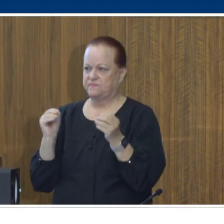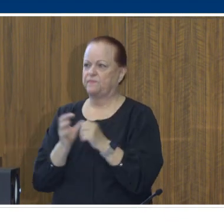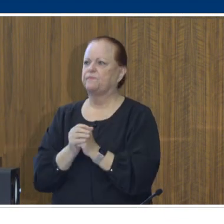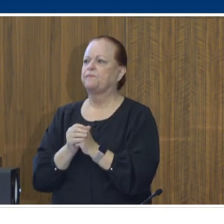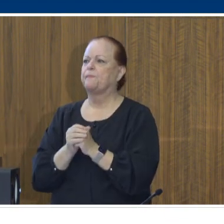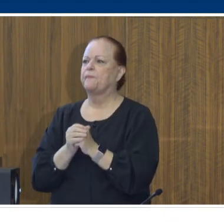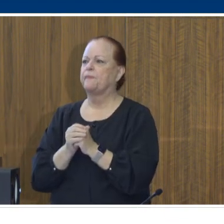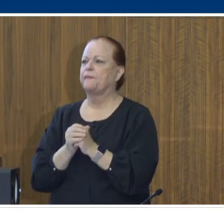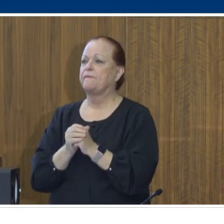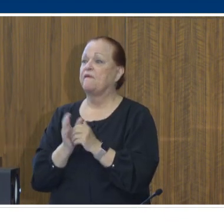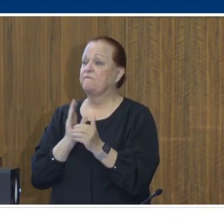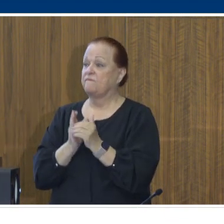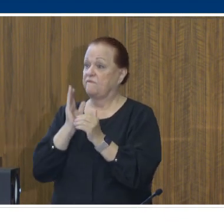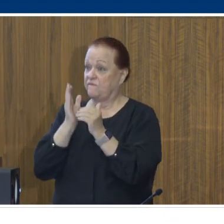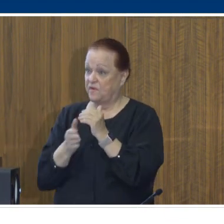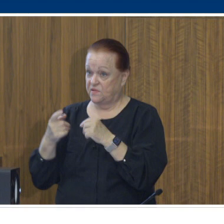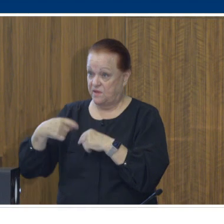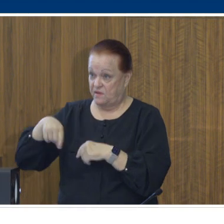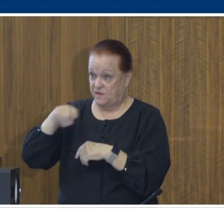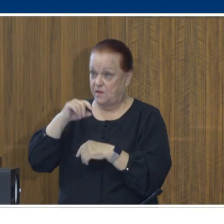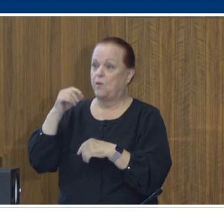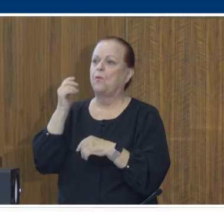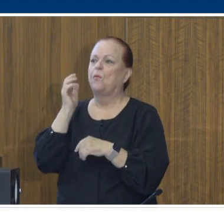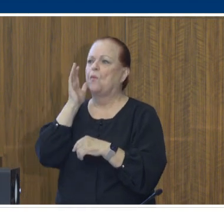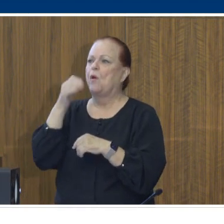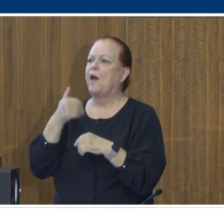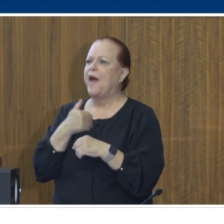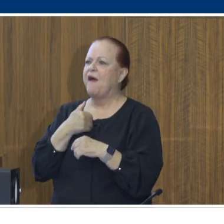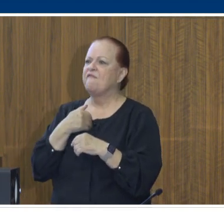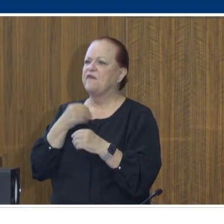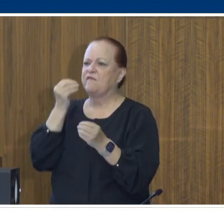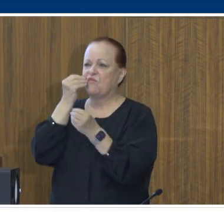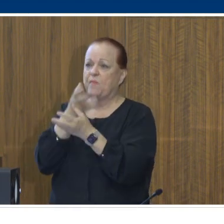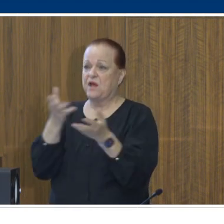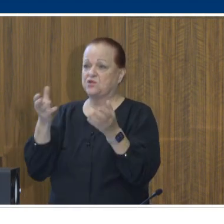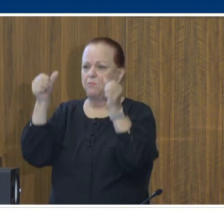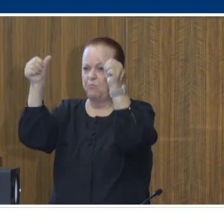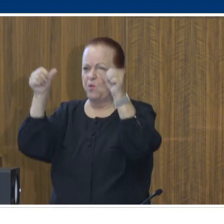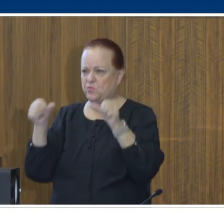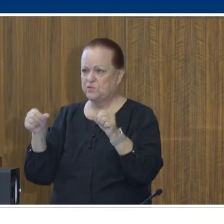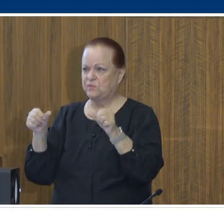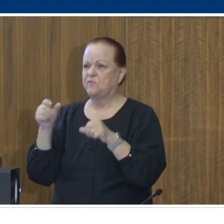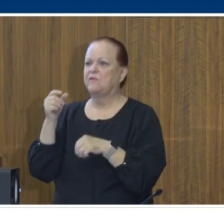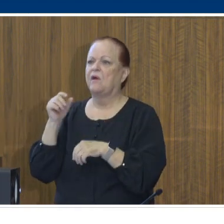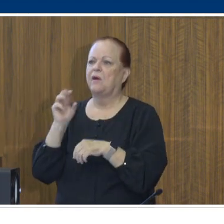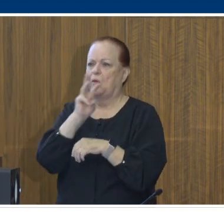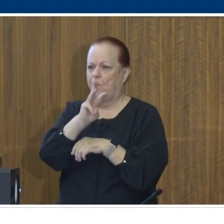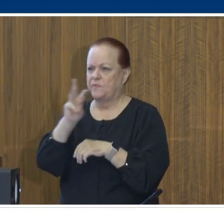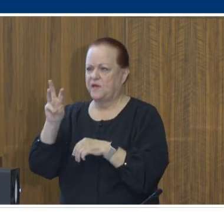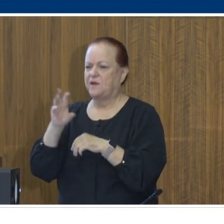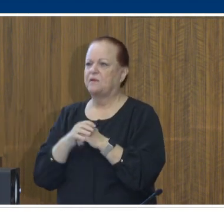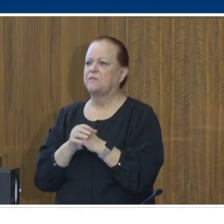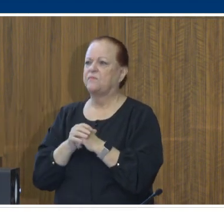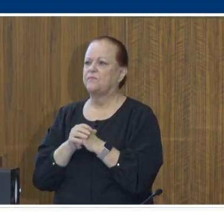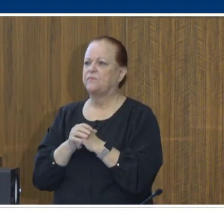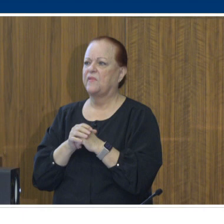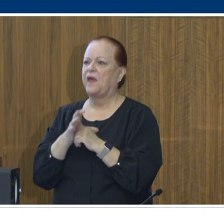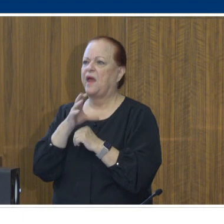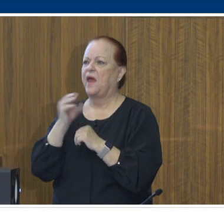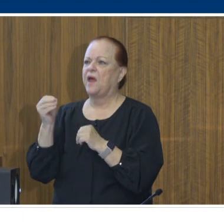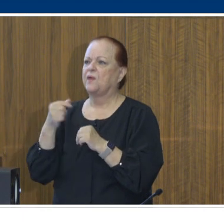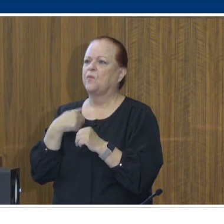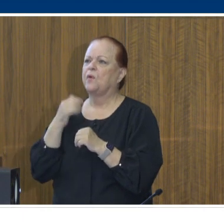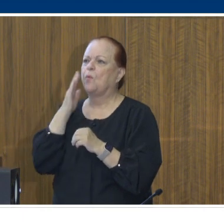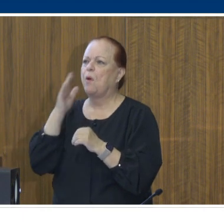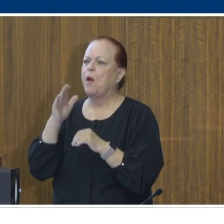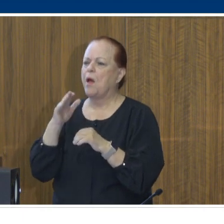the event conclusion, we will go ahead, the workshop information posted on our website, and again, throughout, we'll be